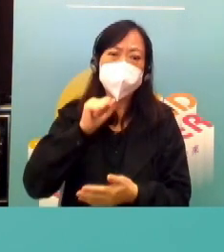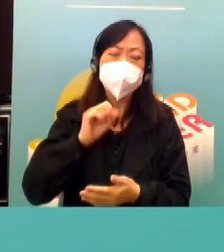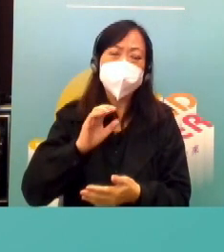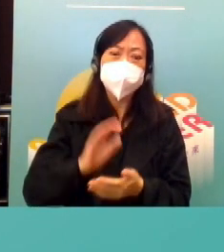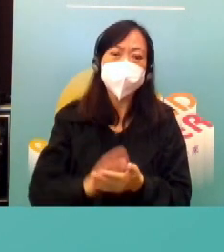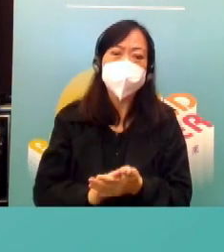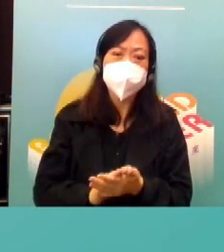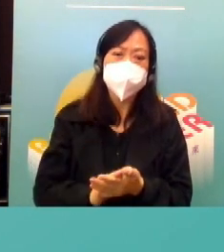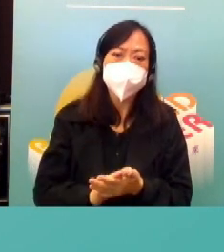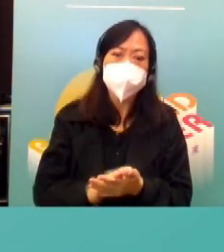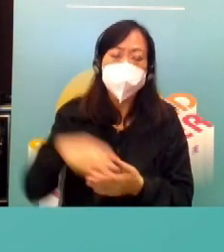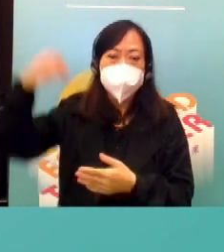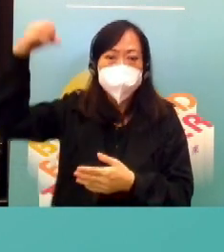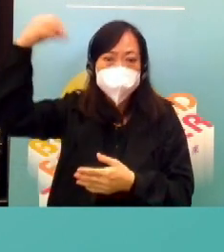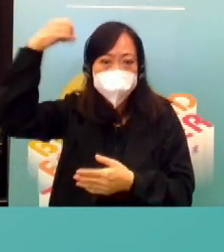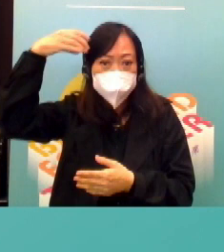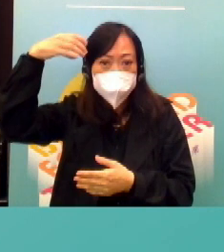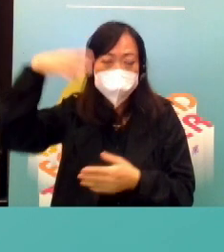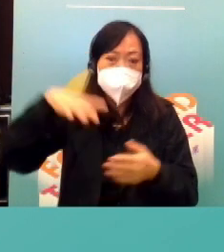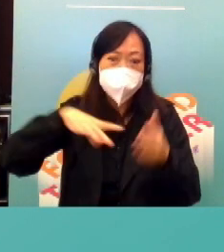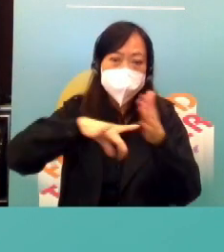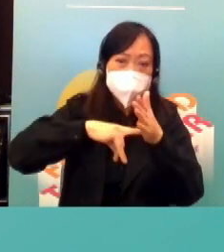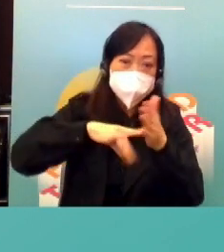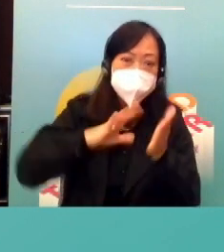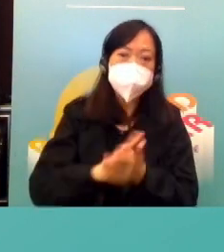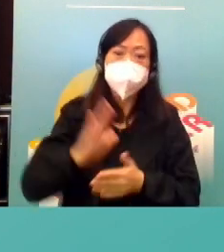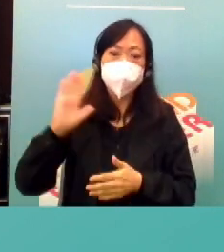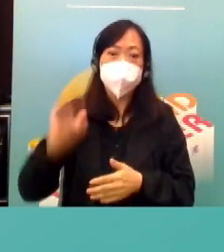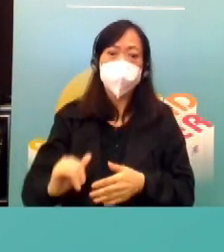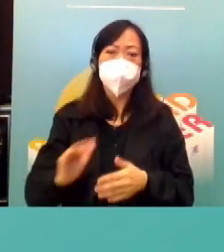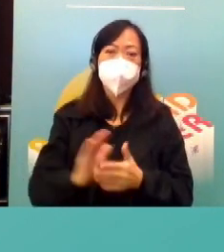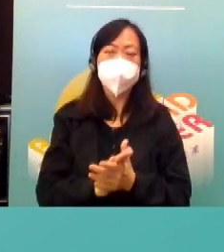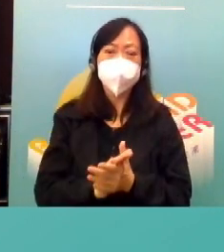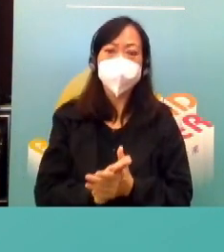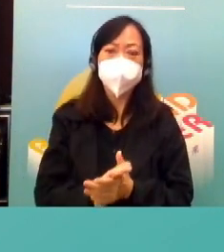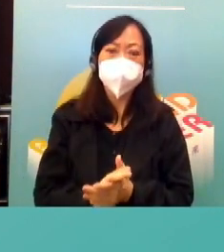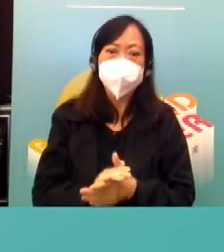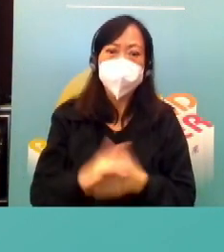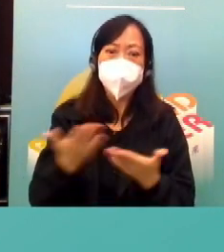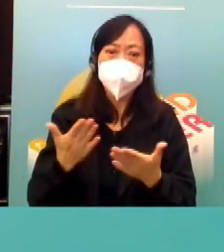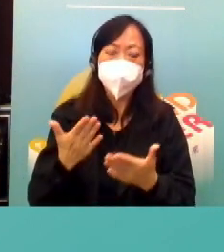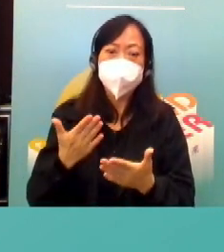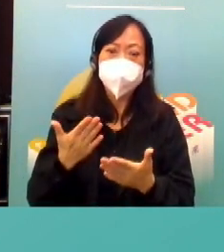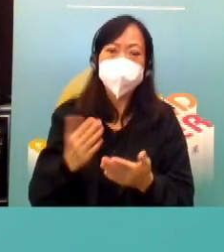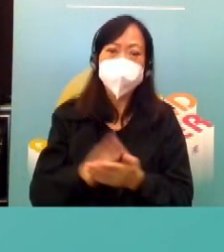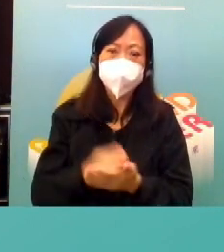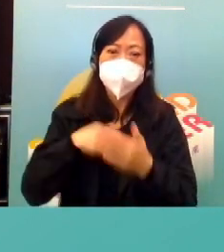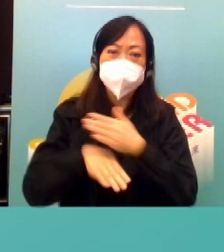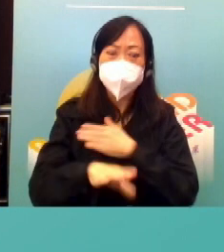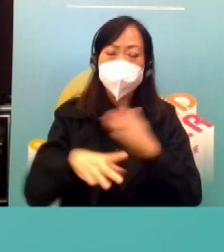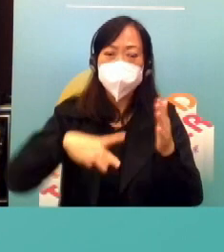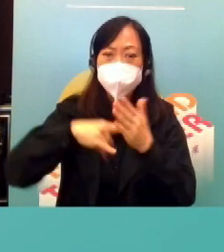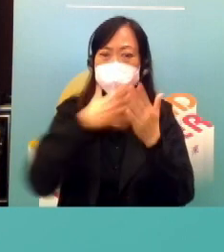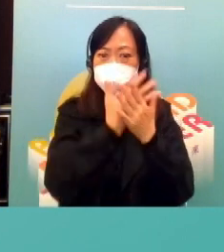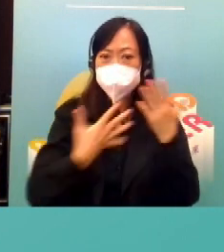electricity can be sold back to the electricity power companies with a